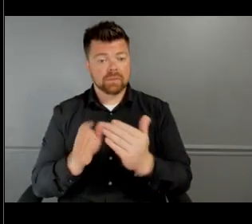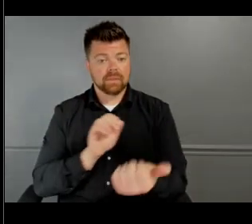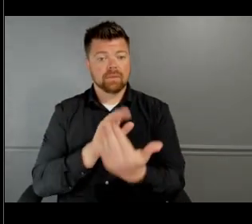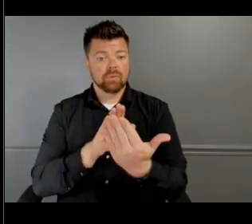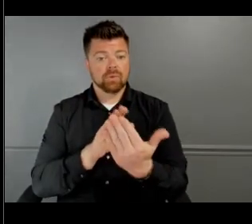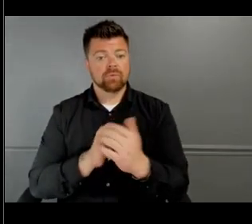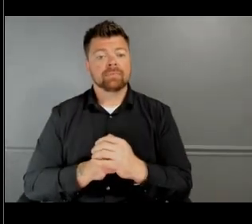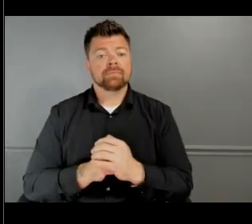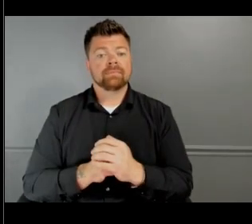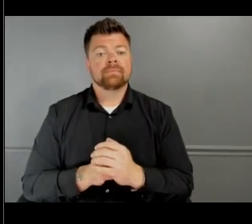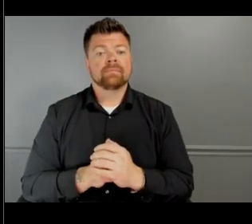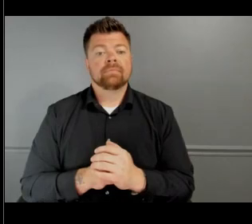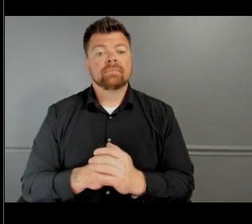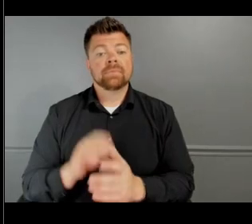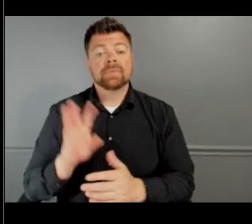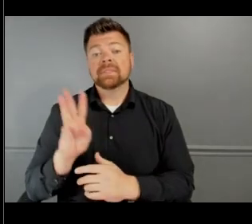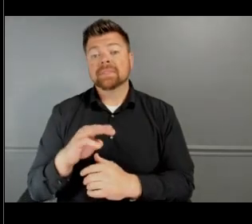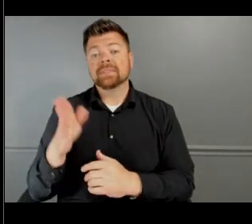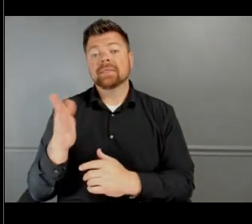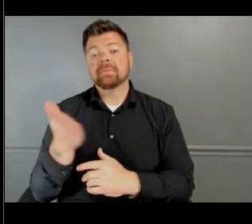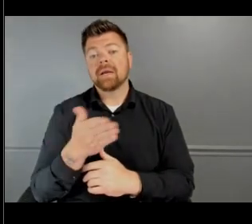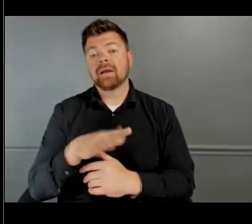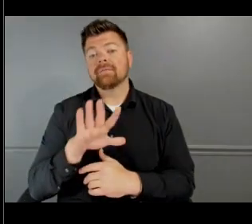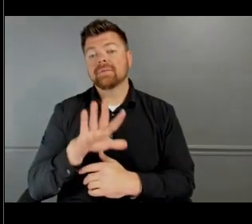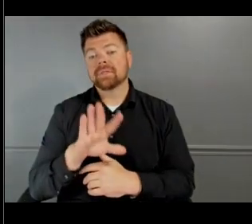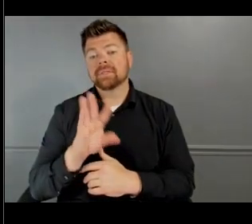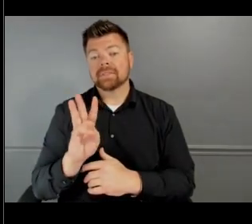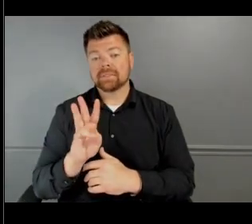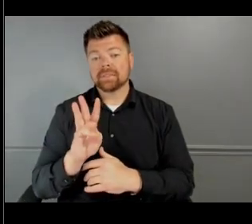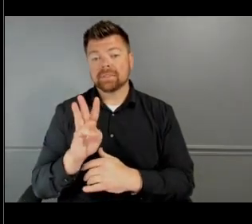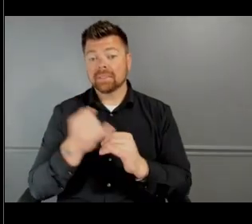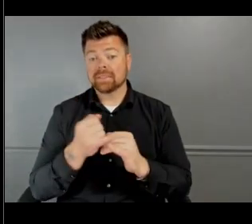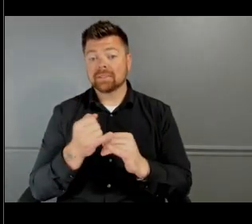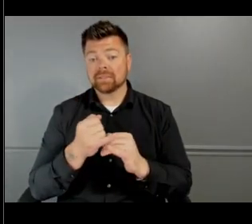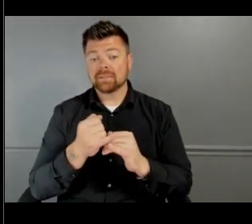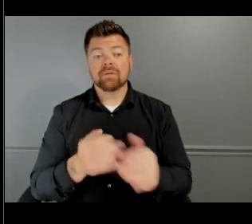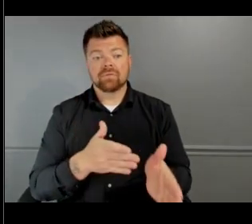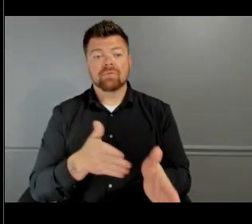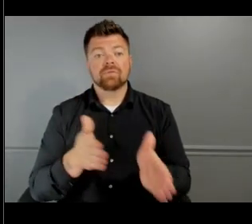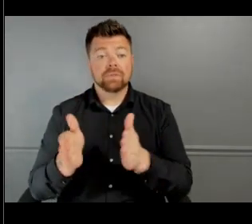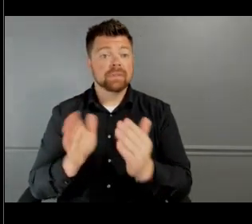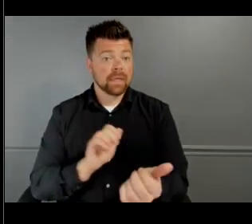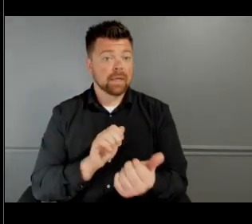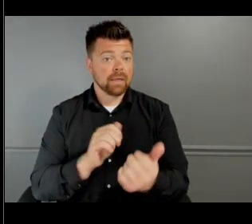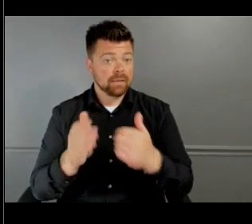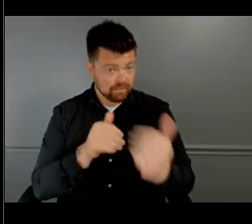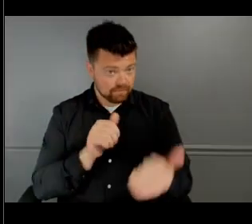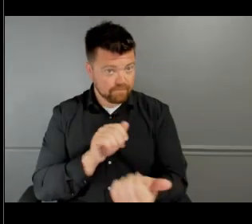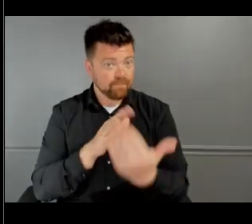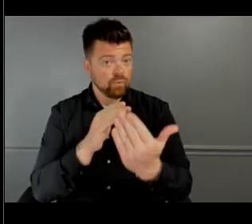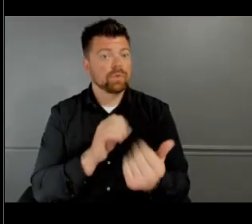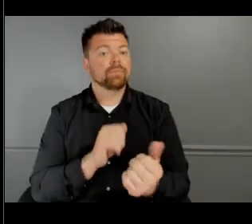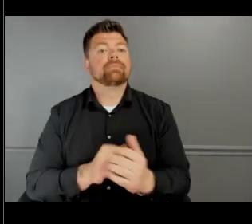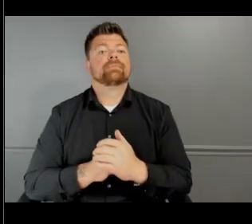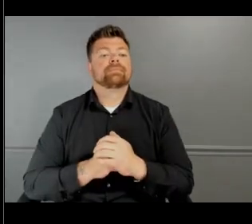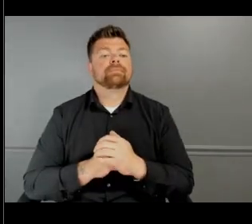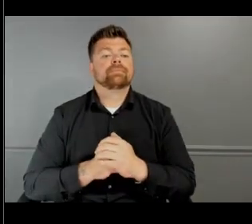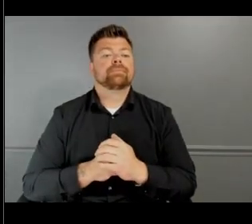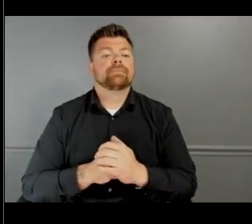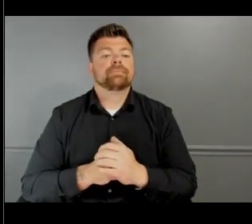side approach, and 60 inches by 56 inches for a side or forward